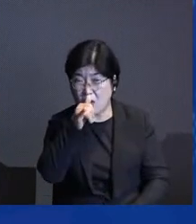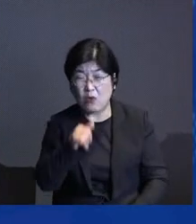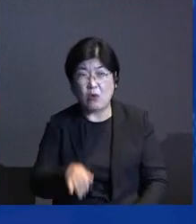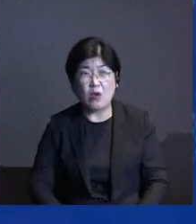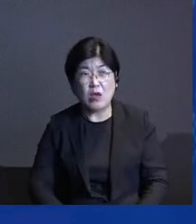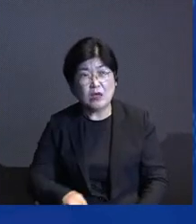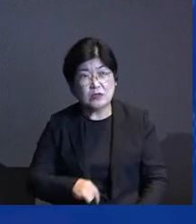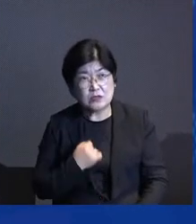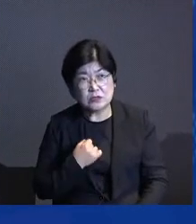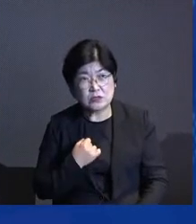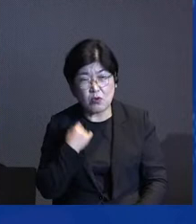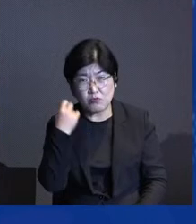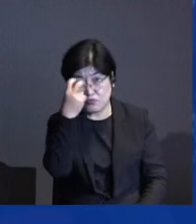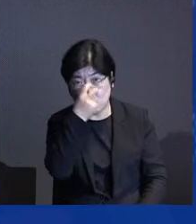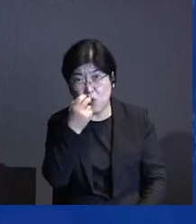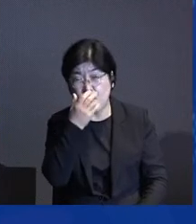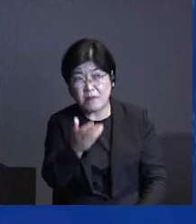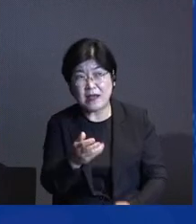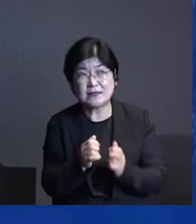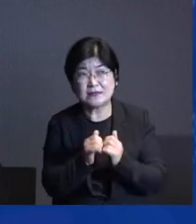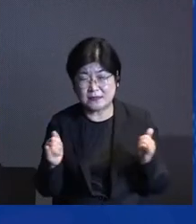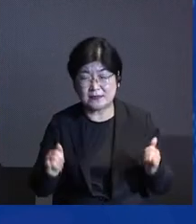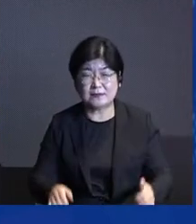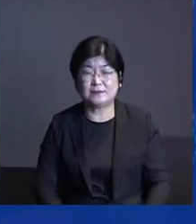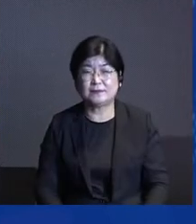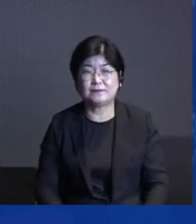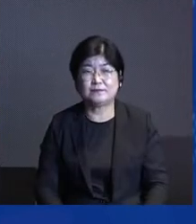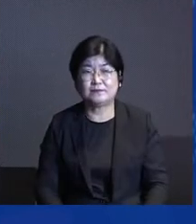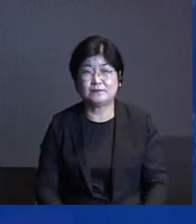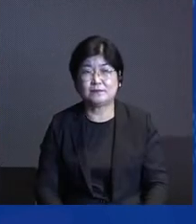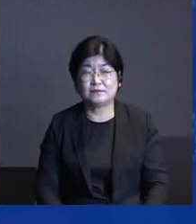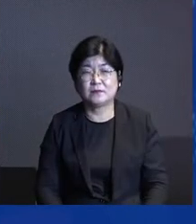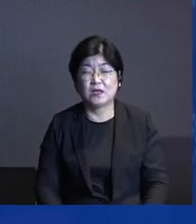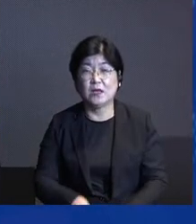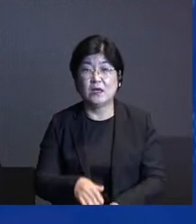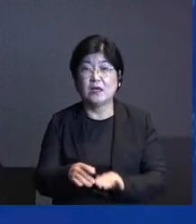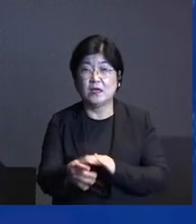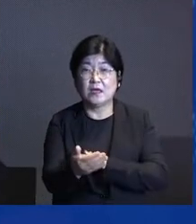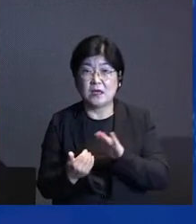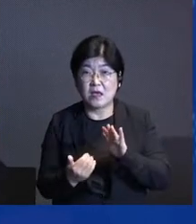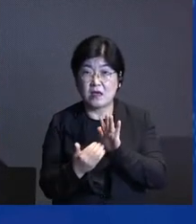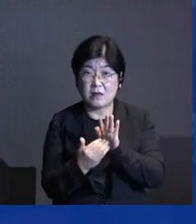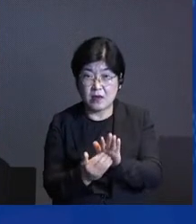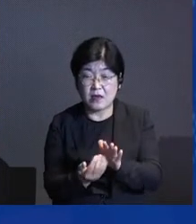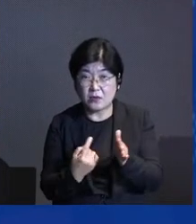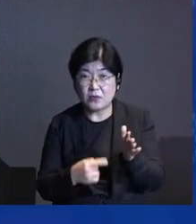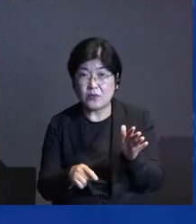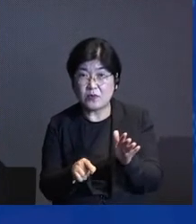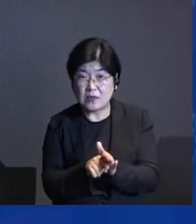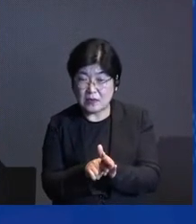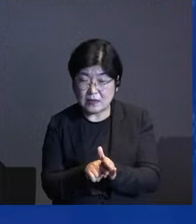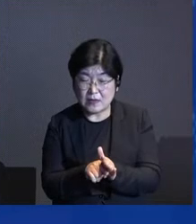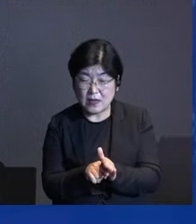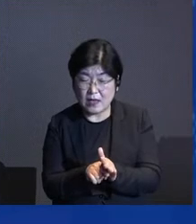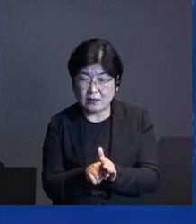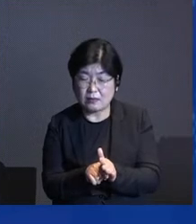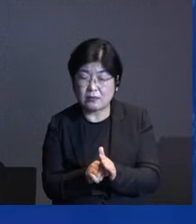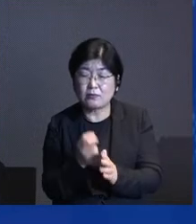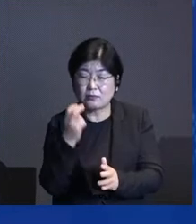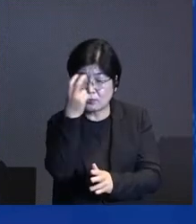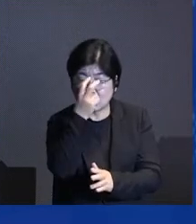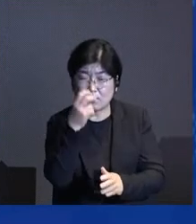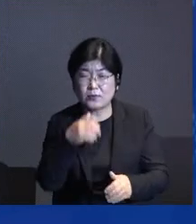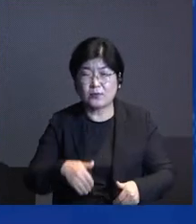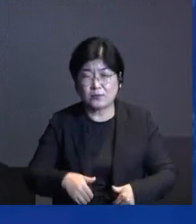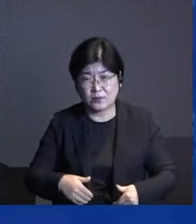And we need what we call the preventive long-term care. And a model needs to respond to the needs of